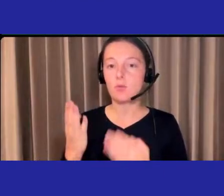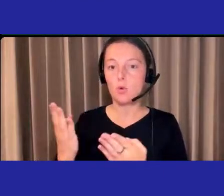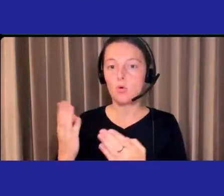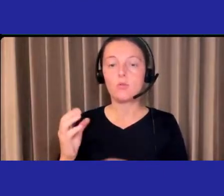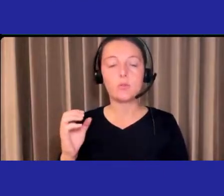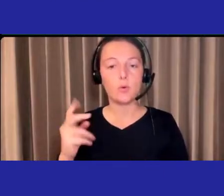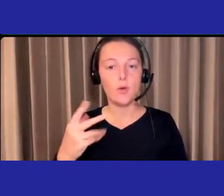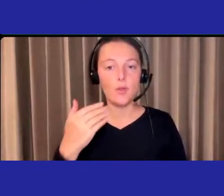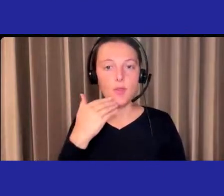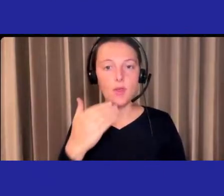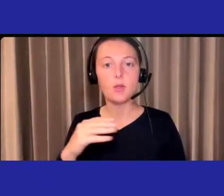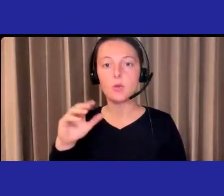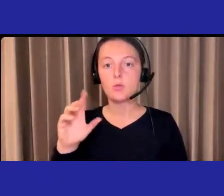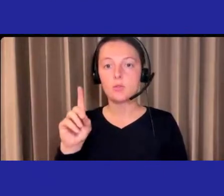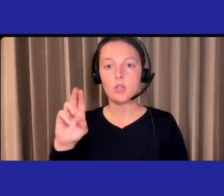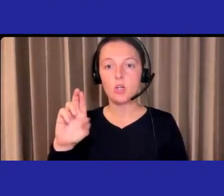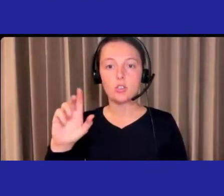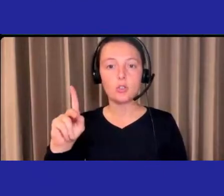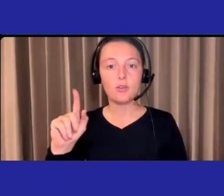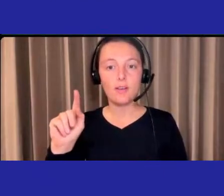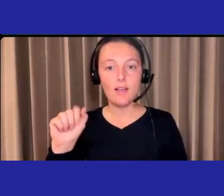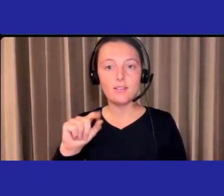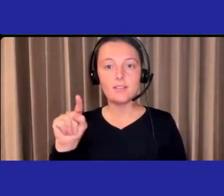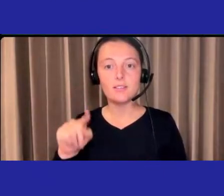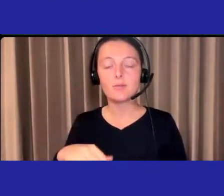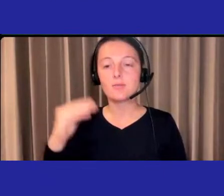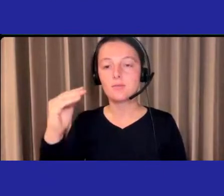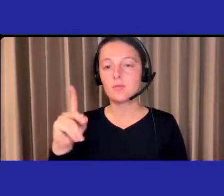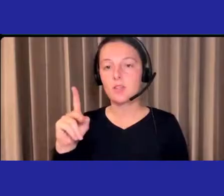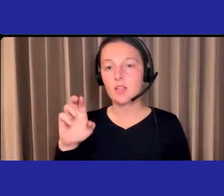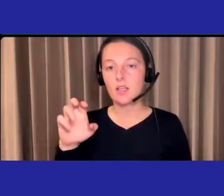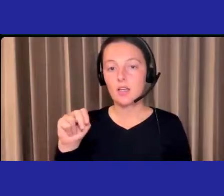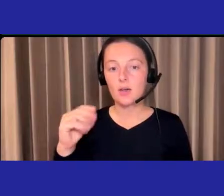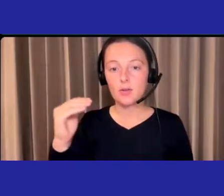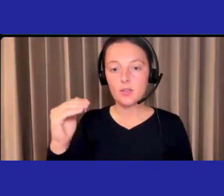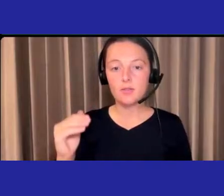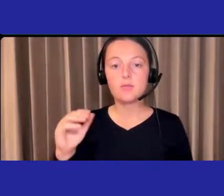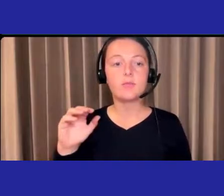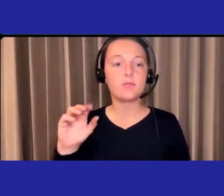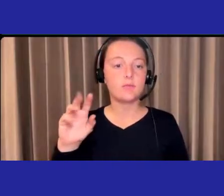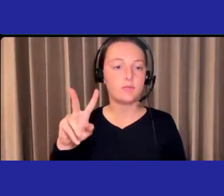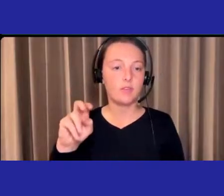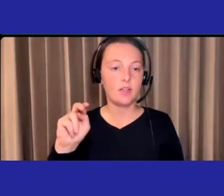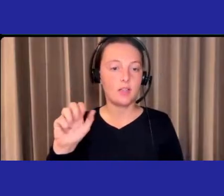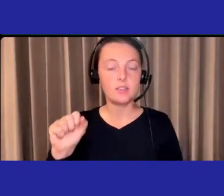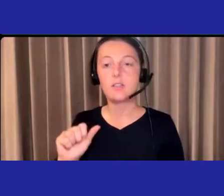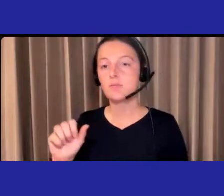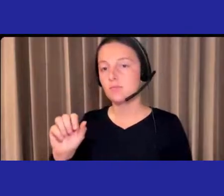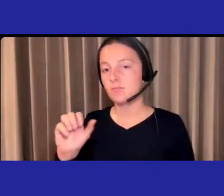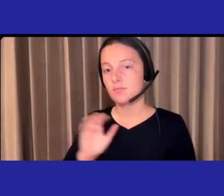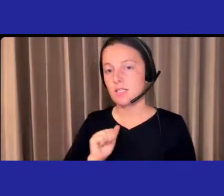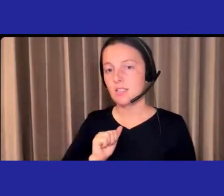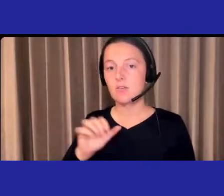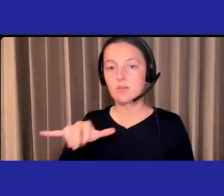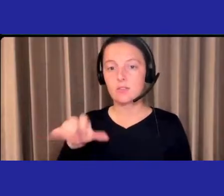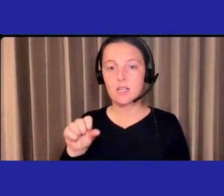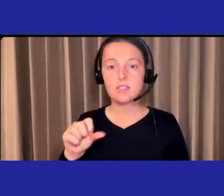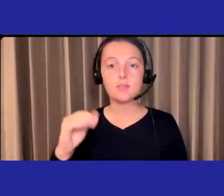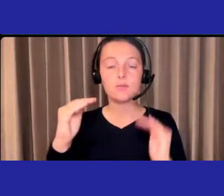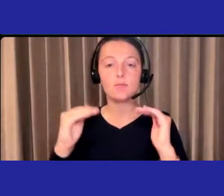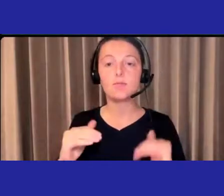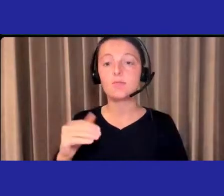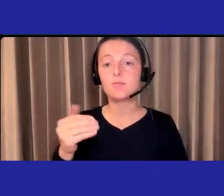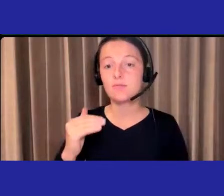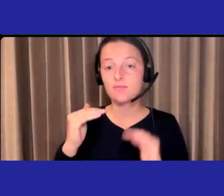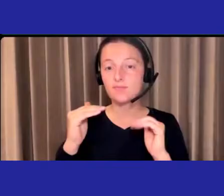Yes. Karen Sahelier? Yes. Vanessa Rodriguez? Yes. For myself, yes. Next is a diversity and inclusion